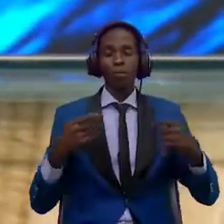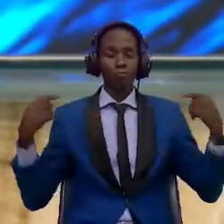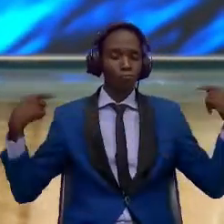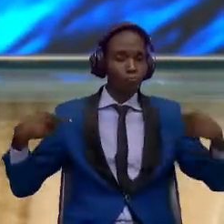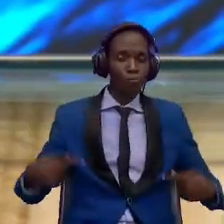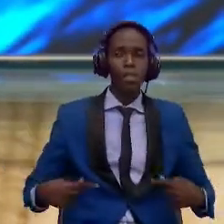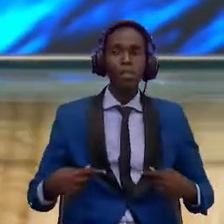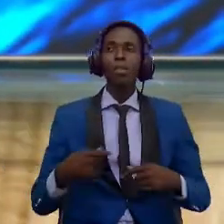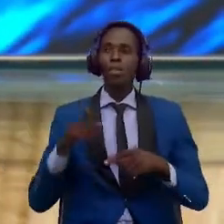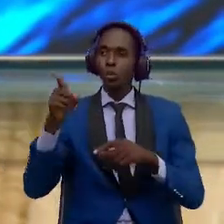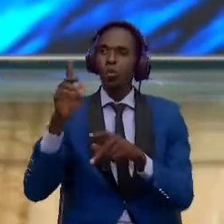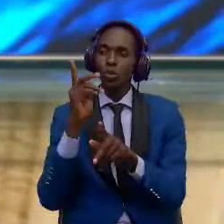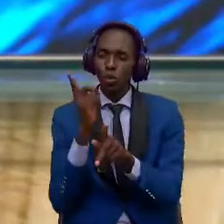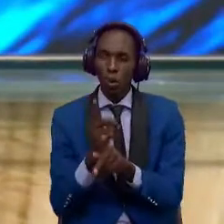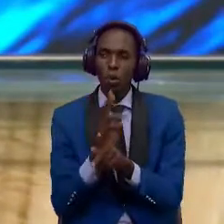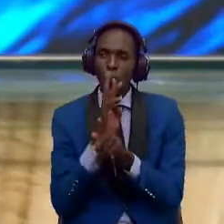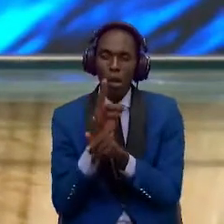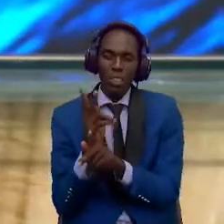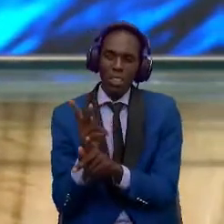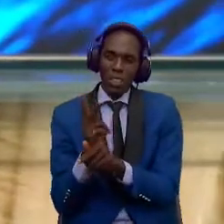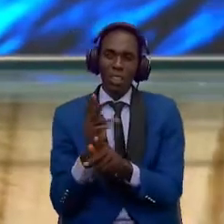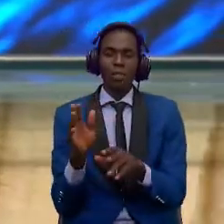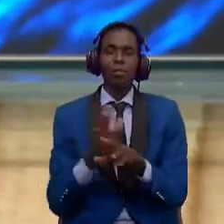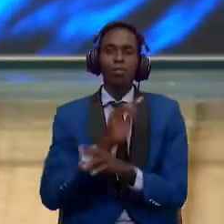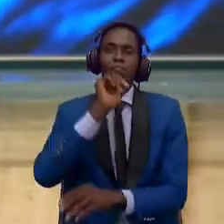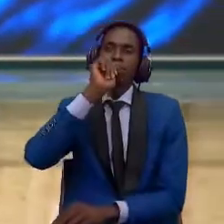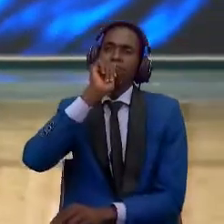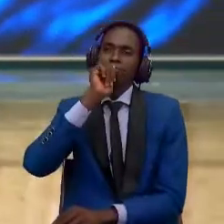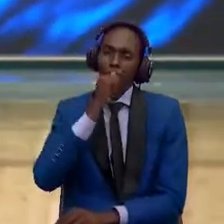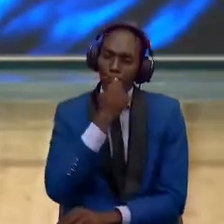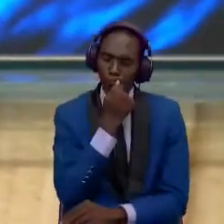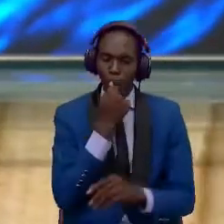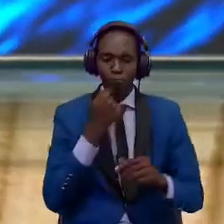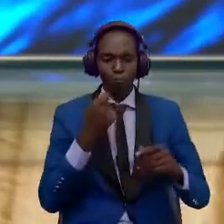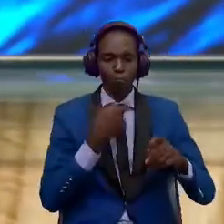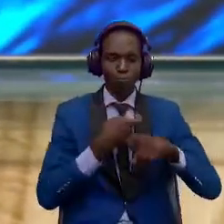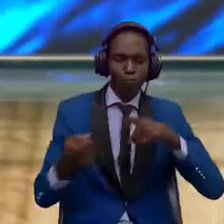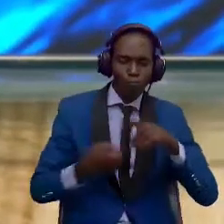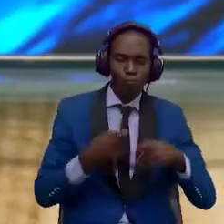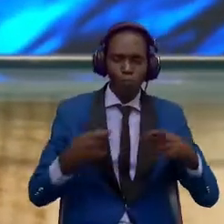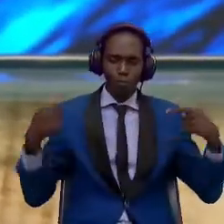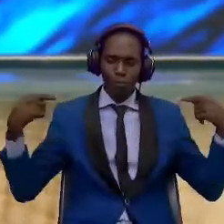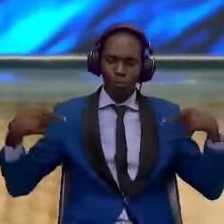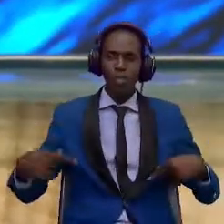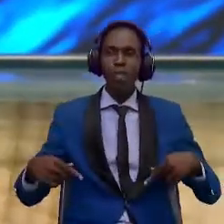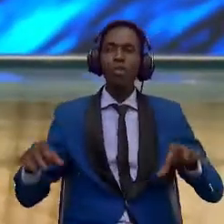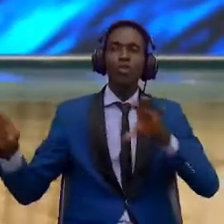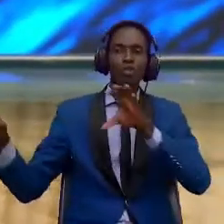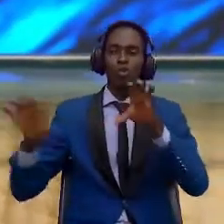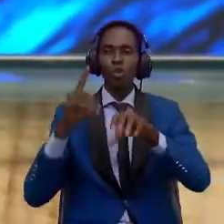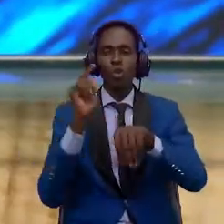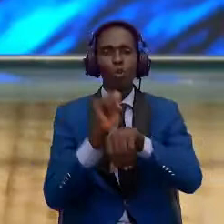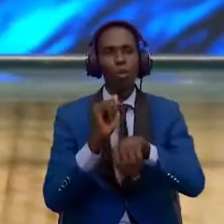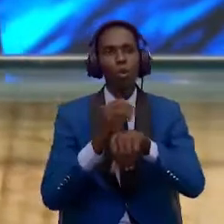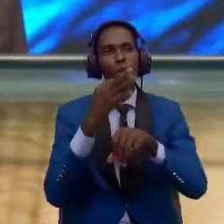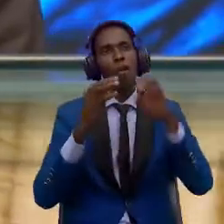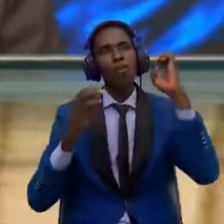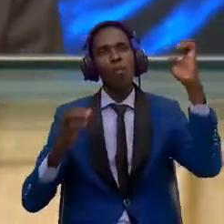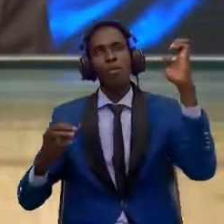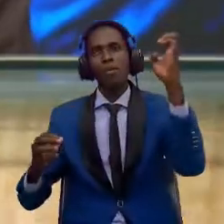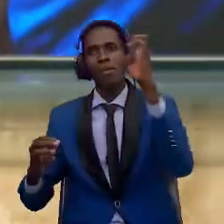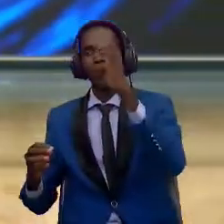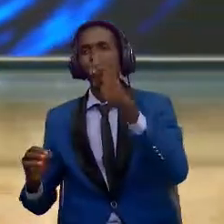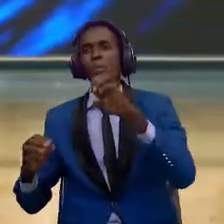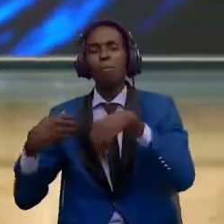persecution. What now? In all things, endure afflictions. Do the work of an evangelist, make full proof